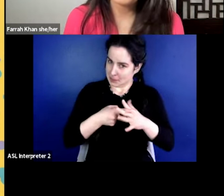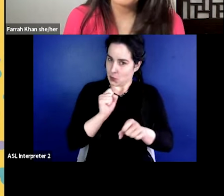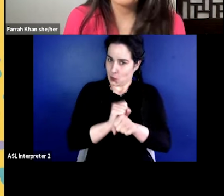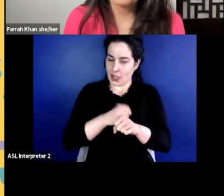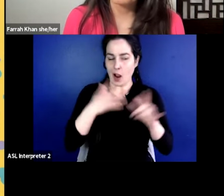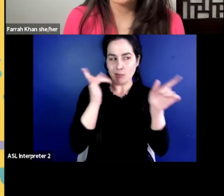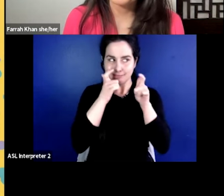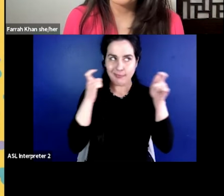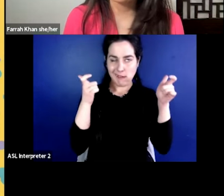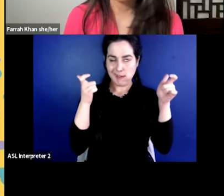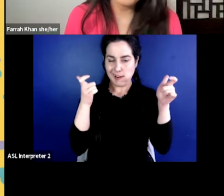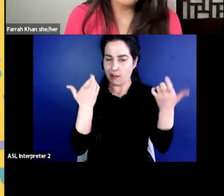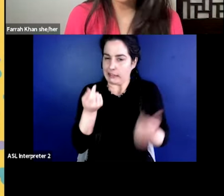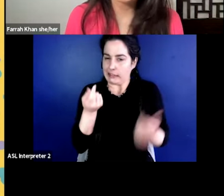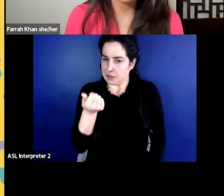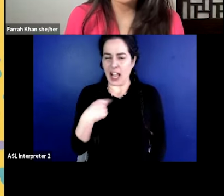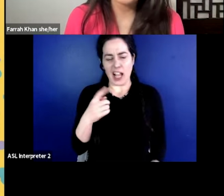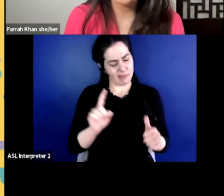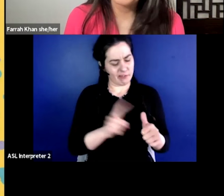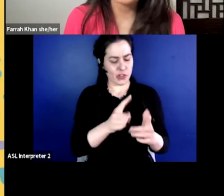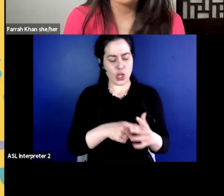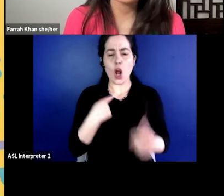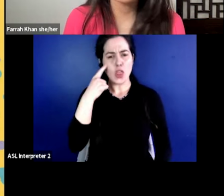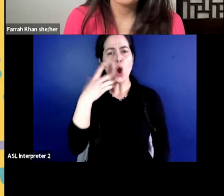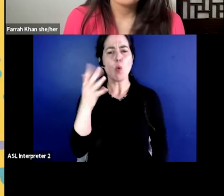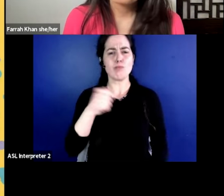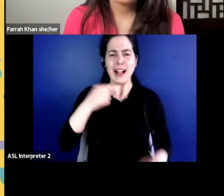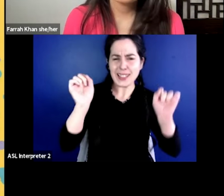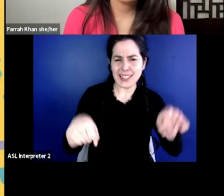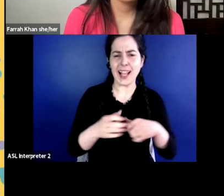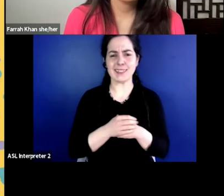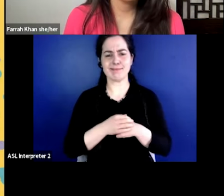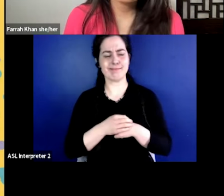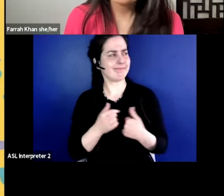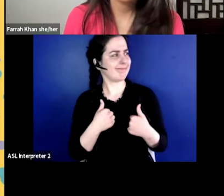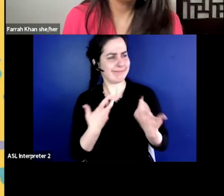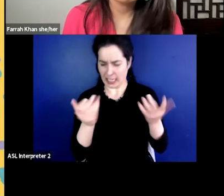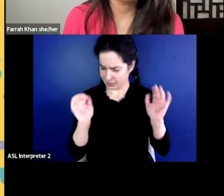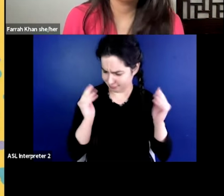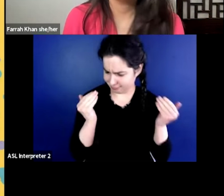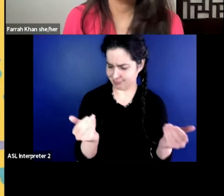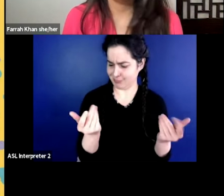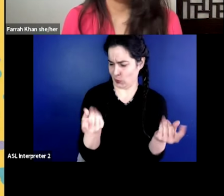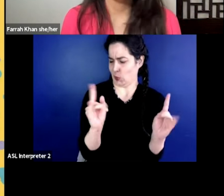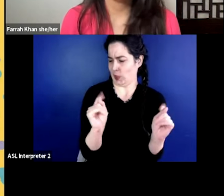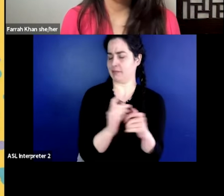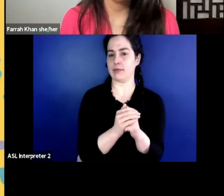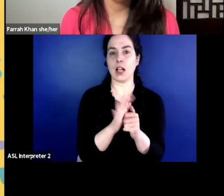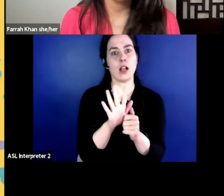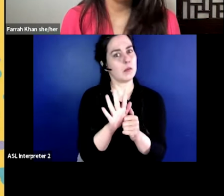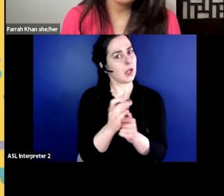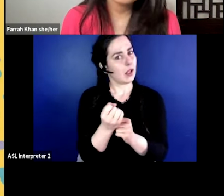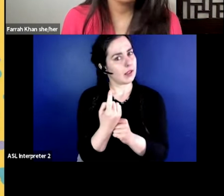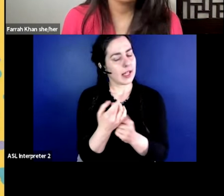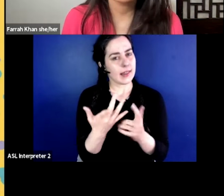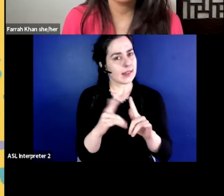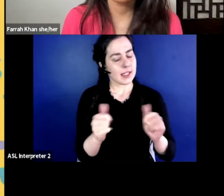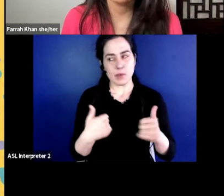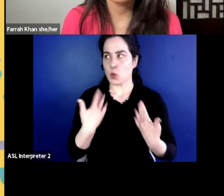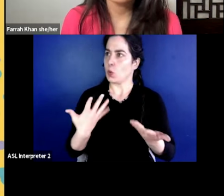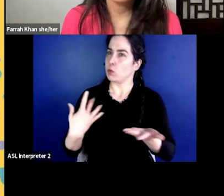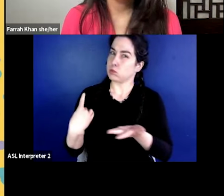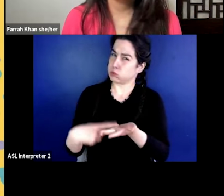TMU. You know, when I first started, I thought, okay, I can do this. I know how to do this. But there's really difficult conversations you're dealing with. You're dealing with unions.